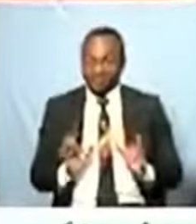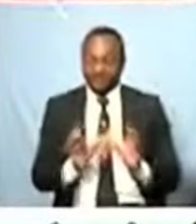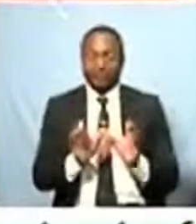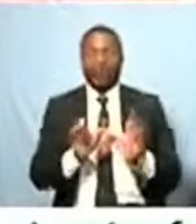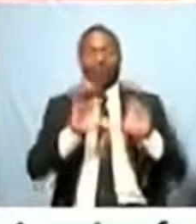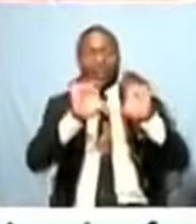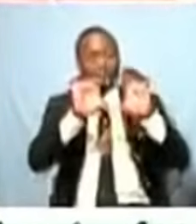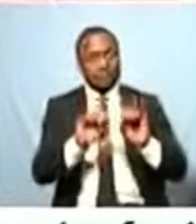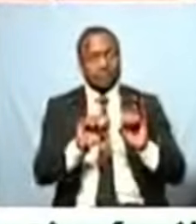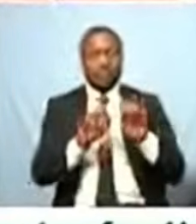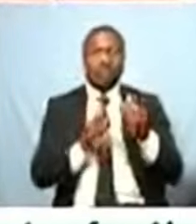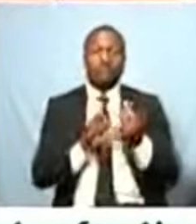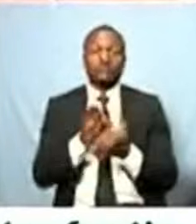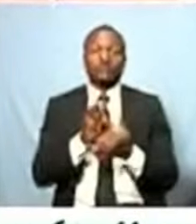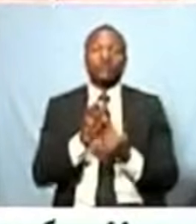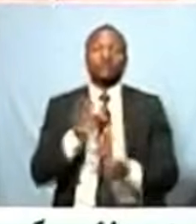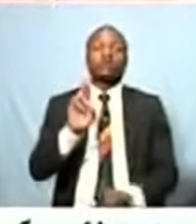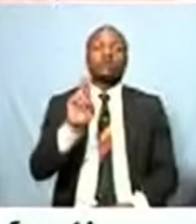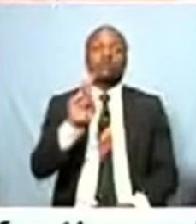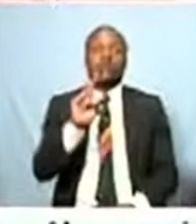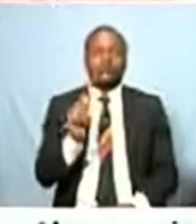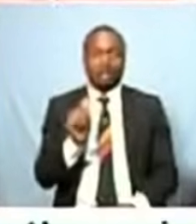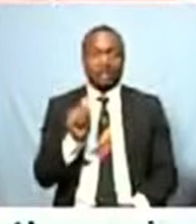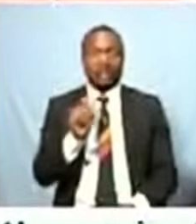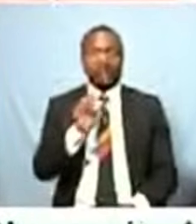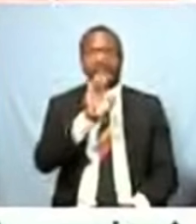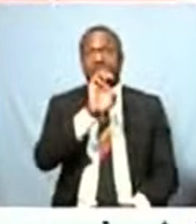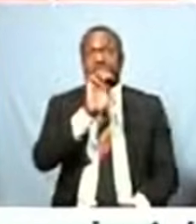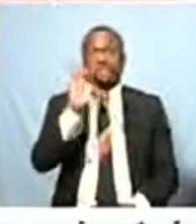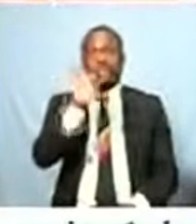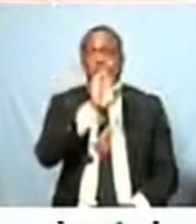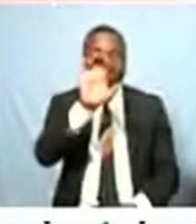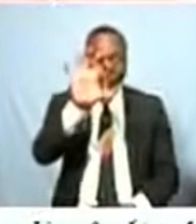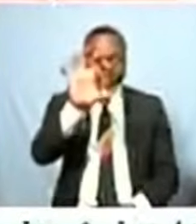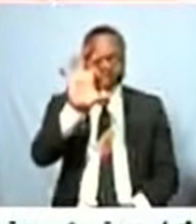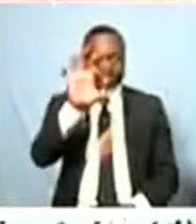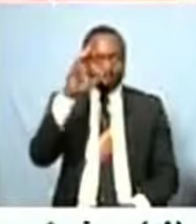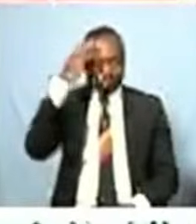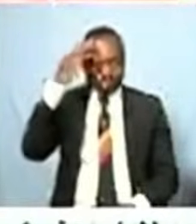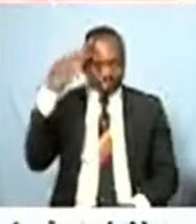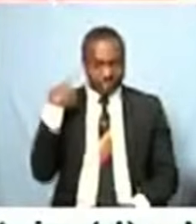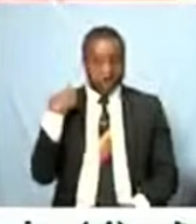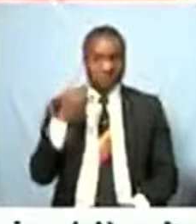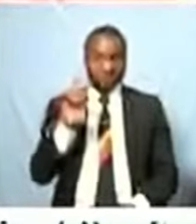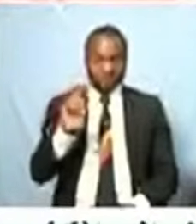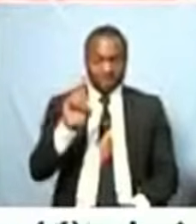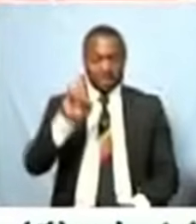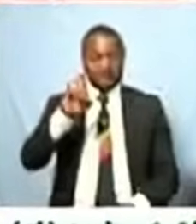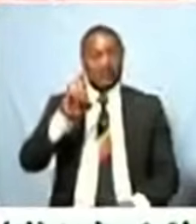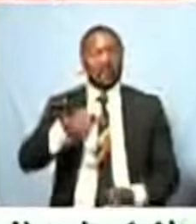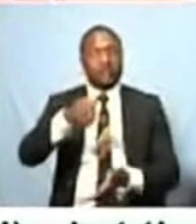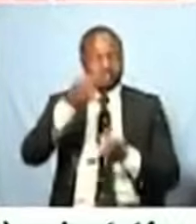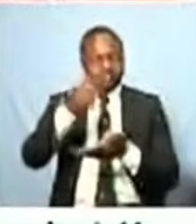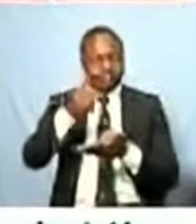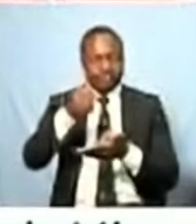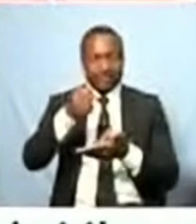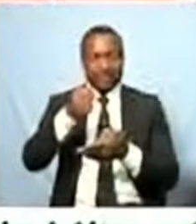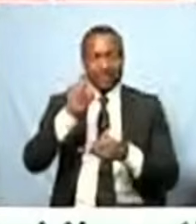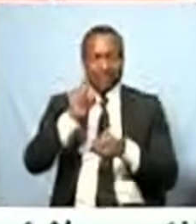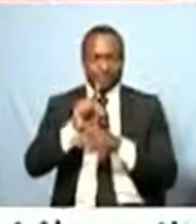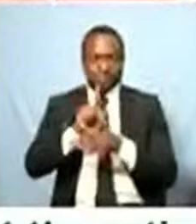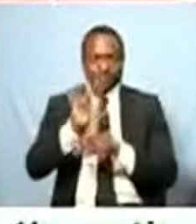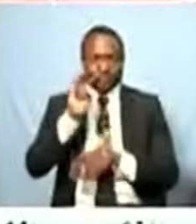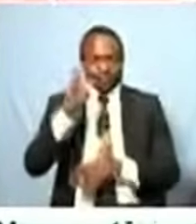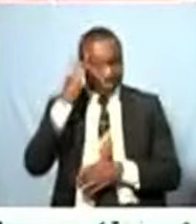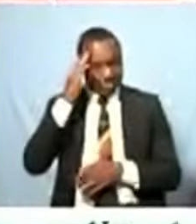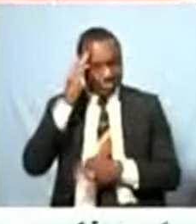through Road Development Agency, Eastern Province Regional Office. D, the cost of the project will be known